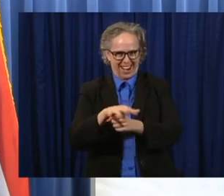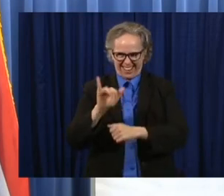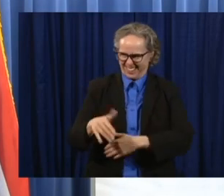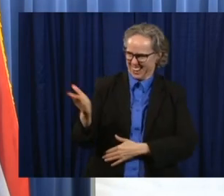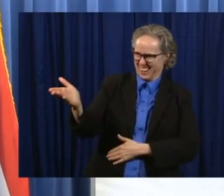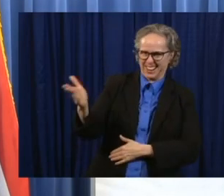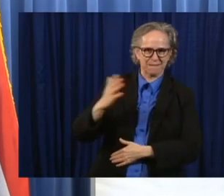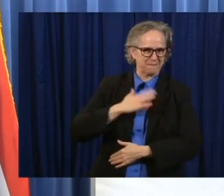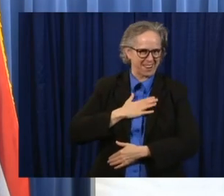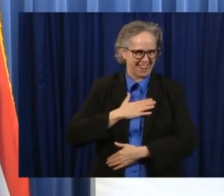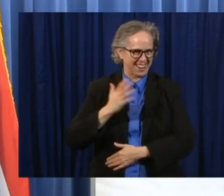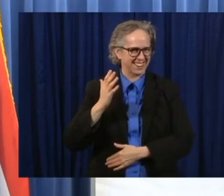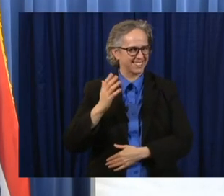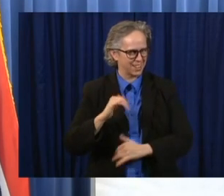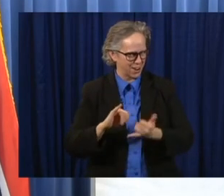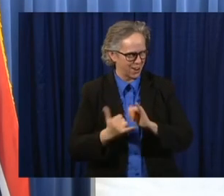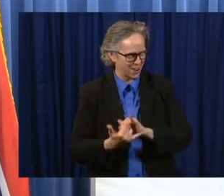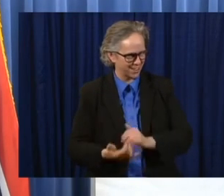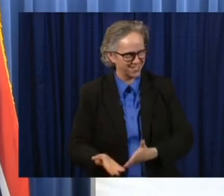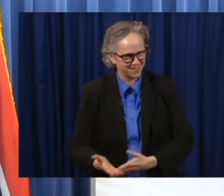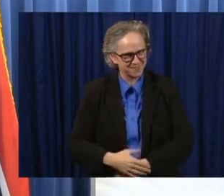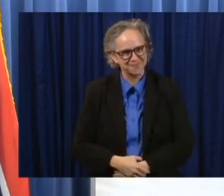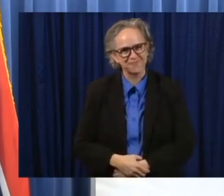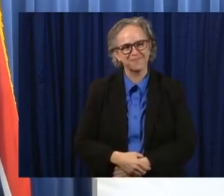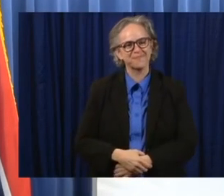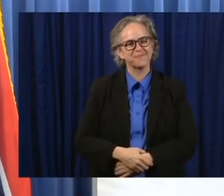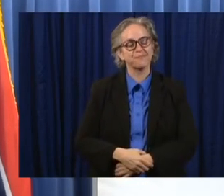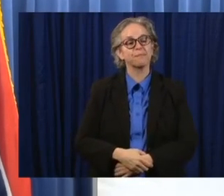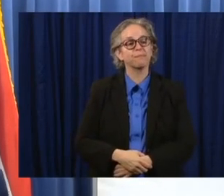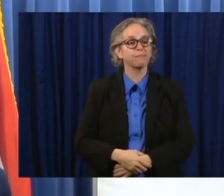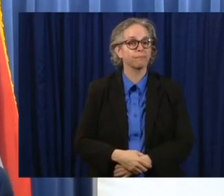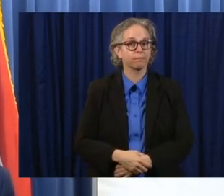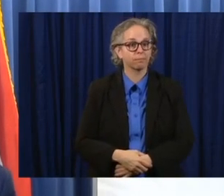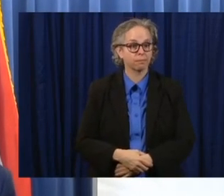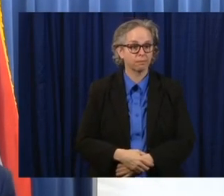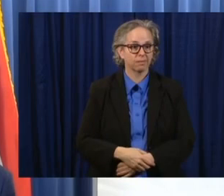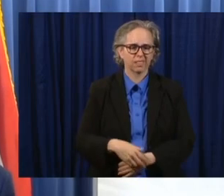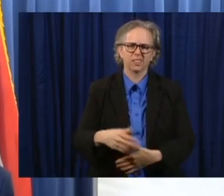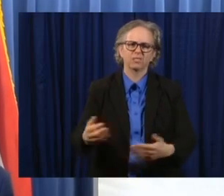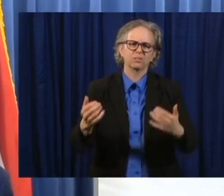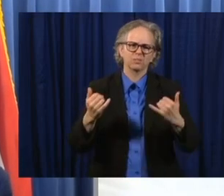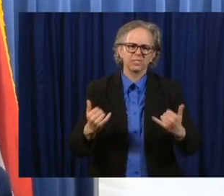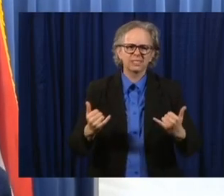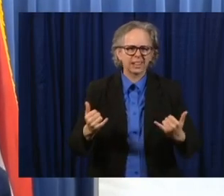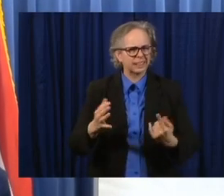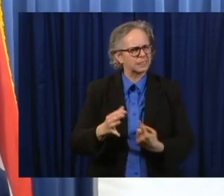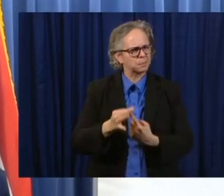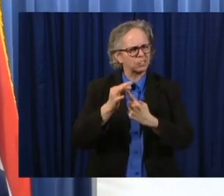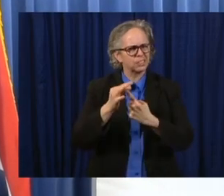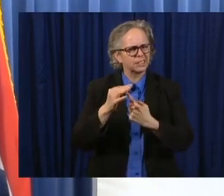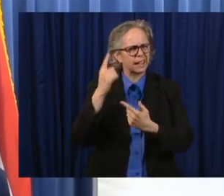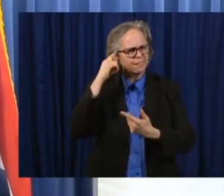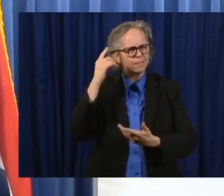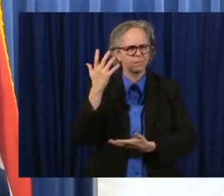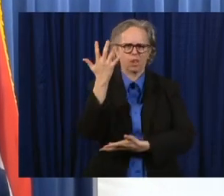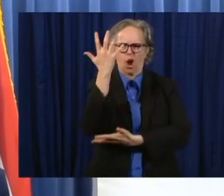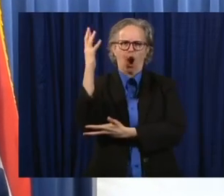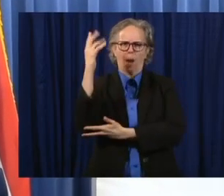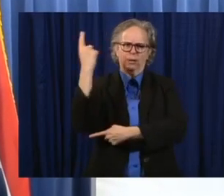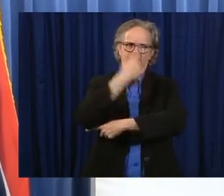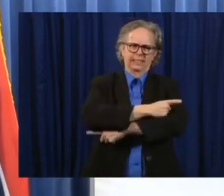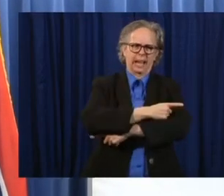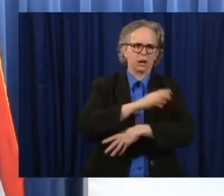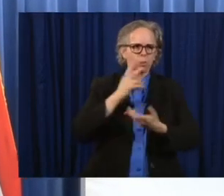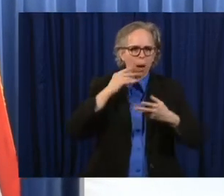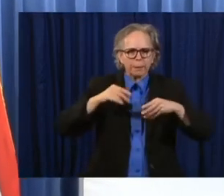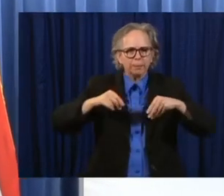This is really a special day about the importance of planting trees for the future, Arbor Day. This